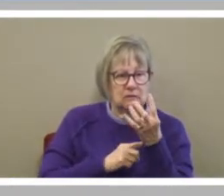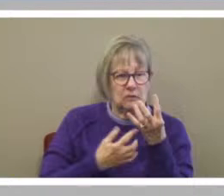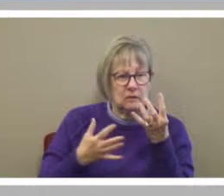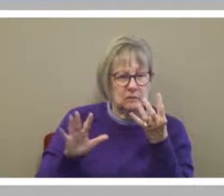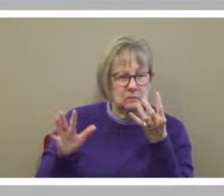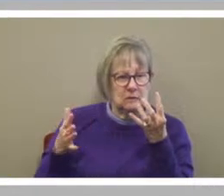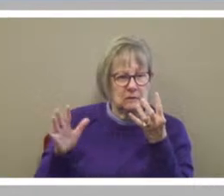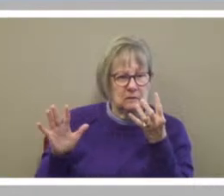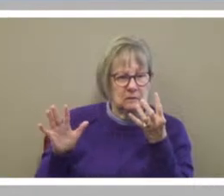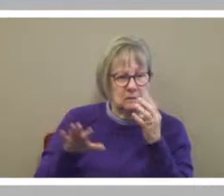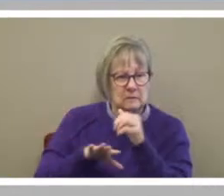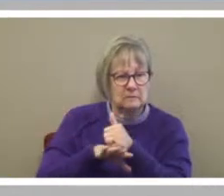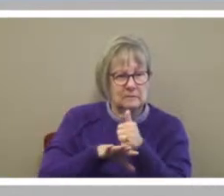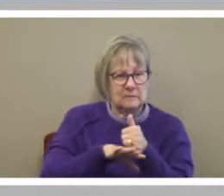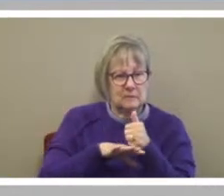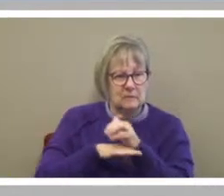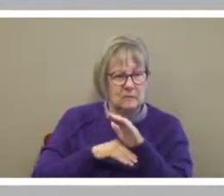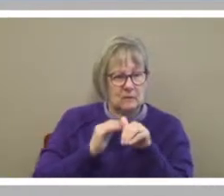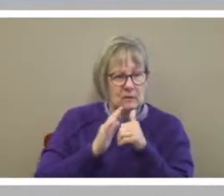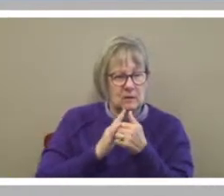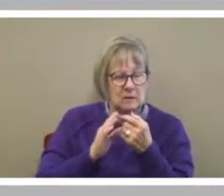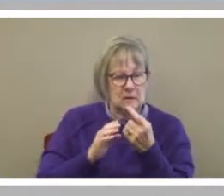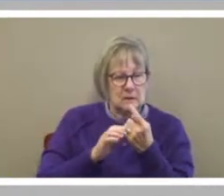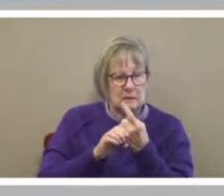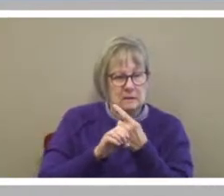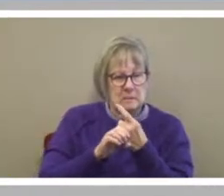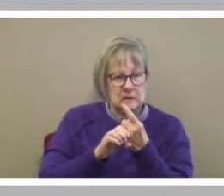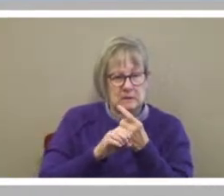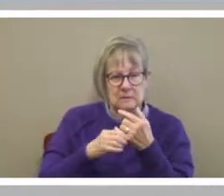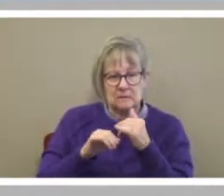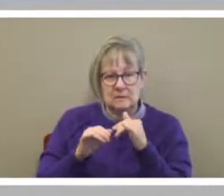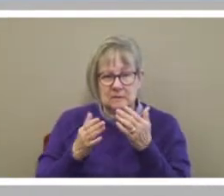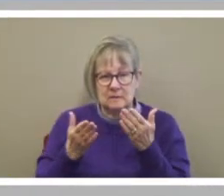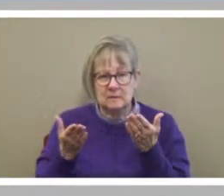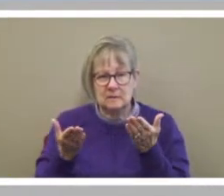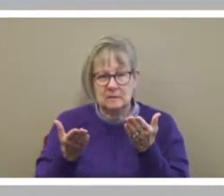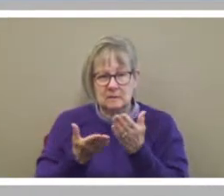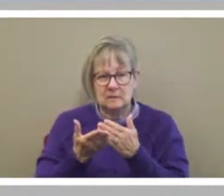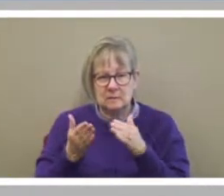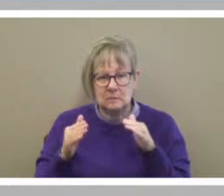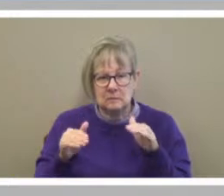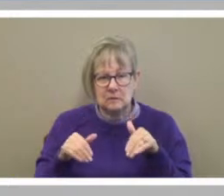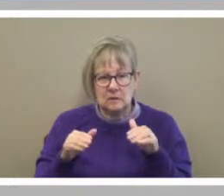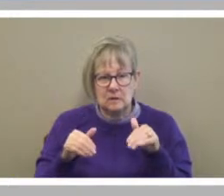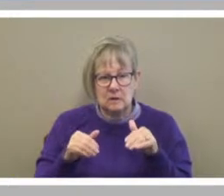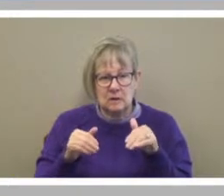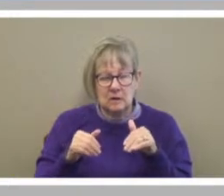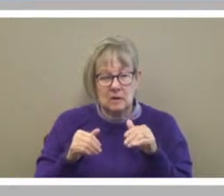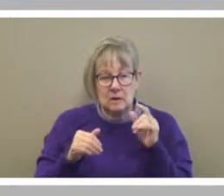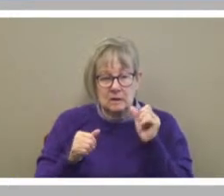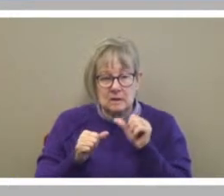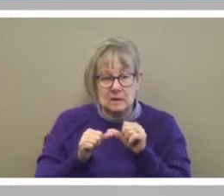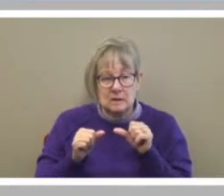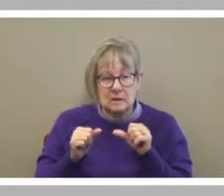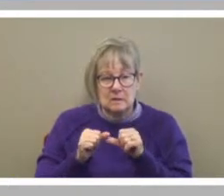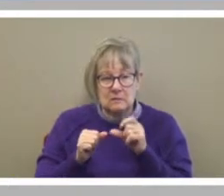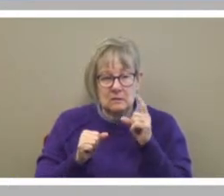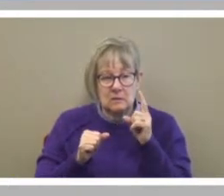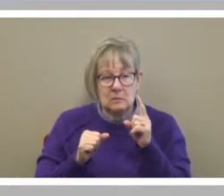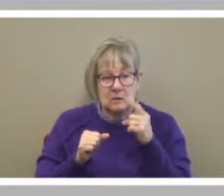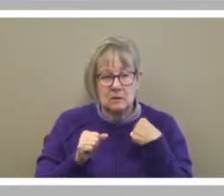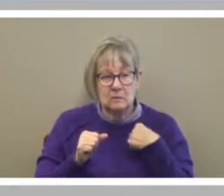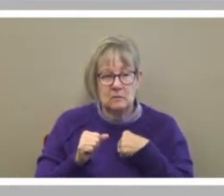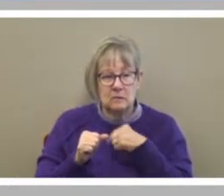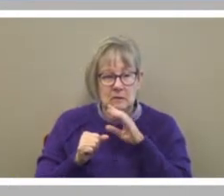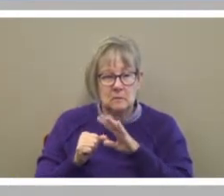completely installed with the new smart meters, or no? Or is there still something pending? Okay. In Area 1, we're